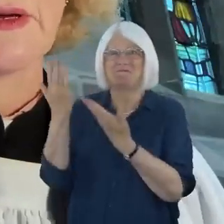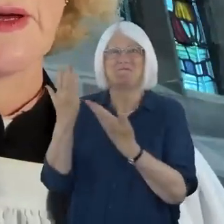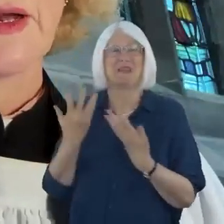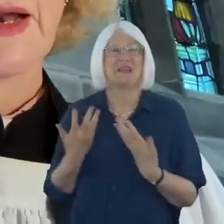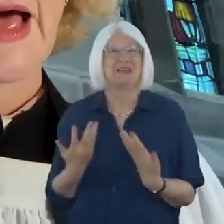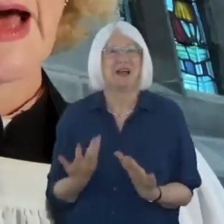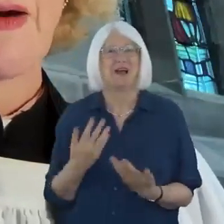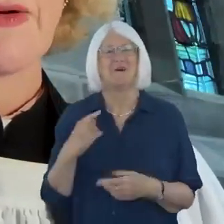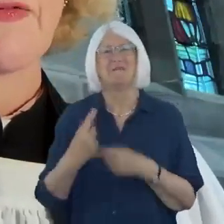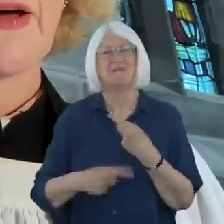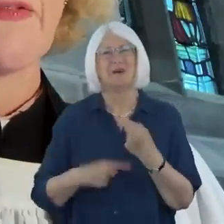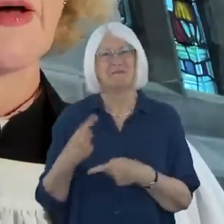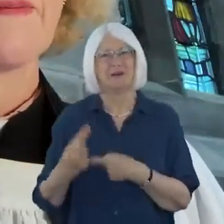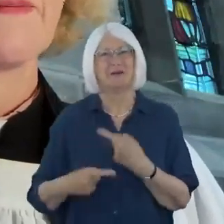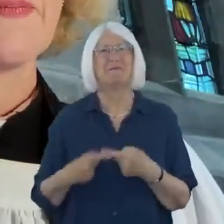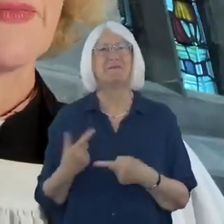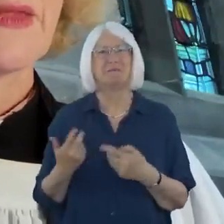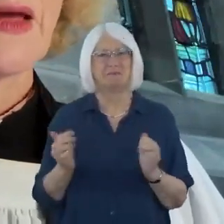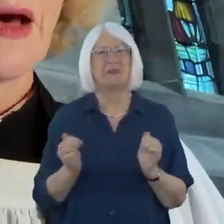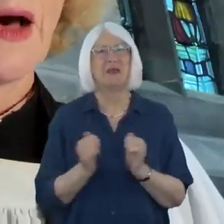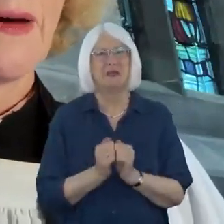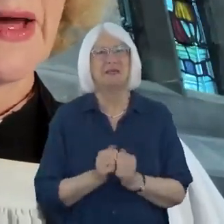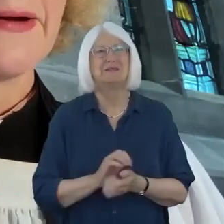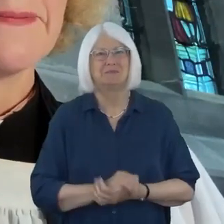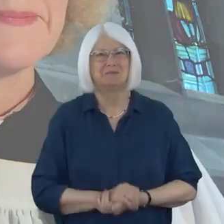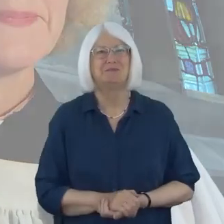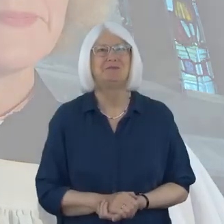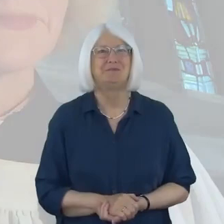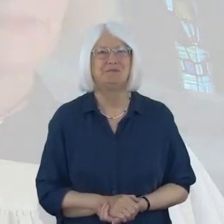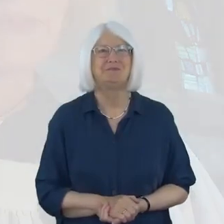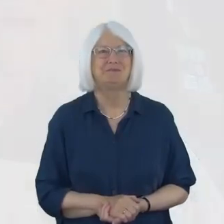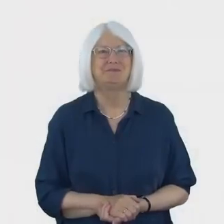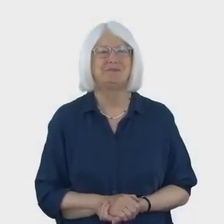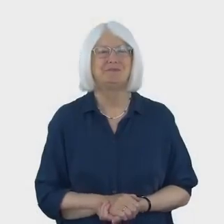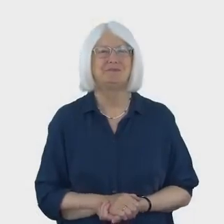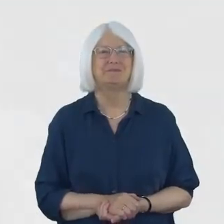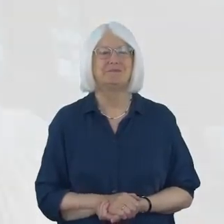yours, now and forever. Amen.